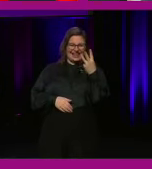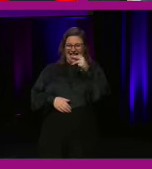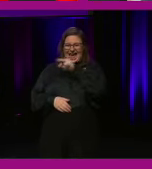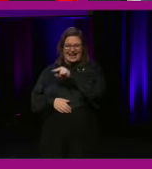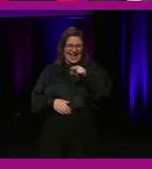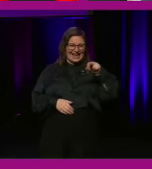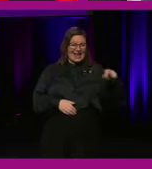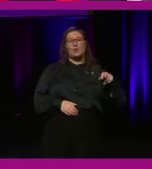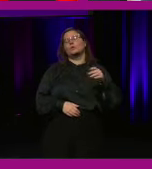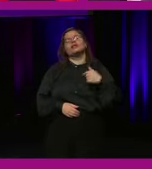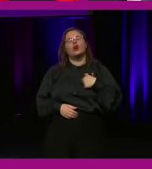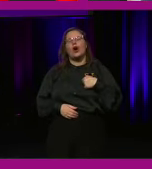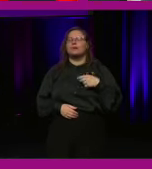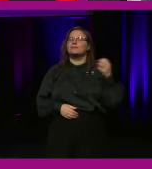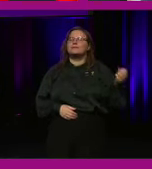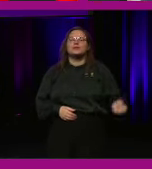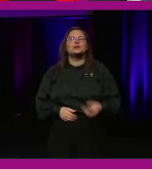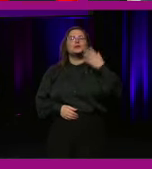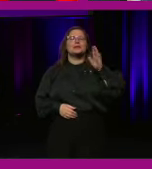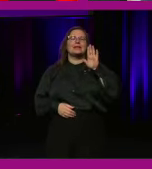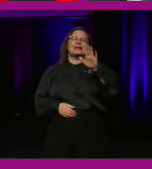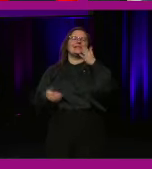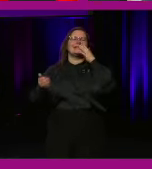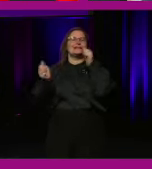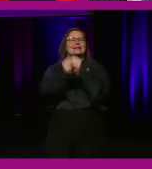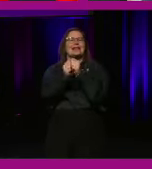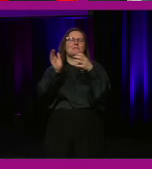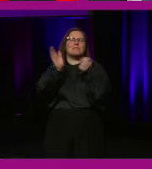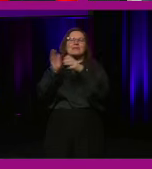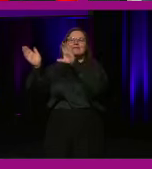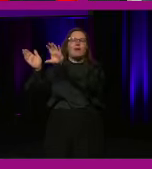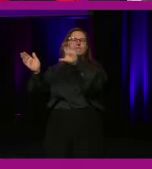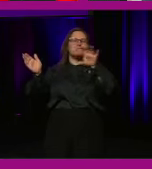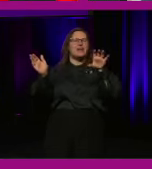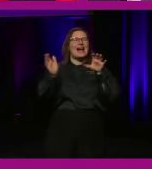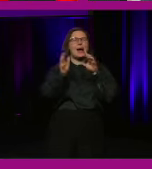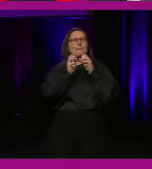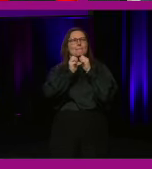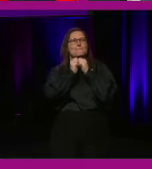like them and the way you put it here, but it tends to